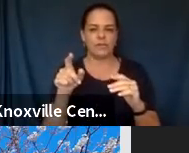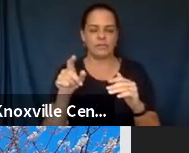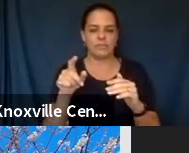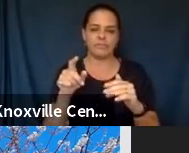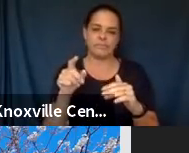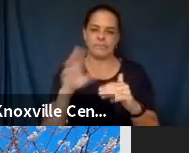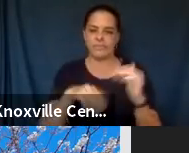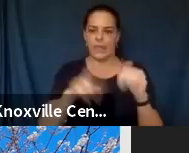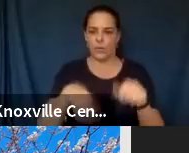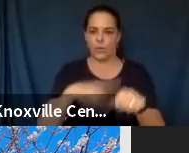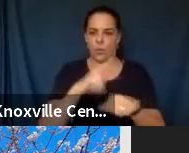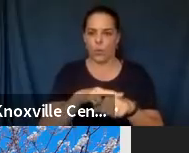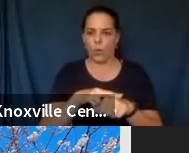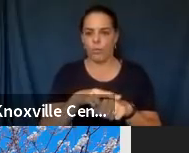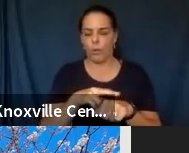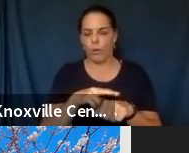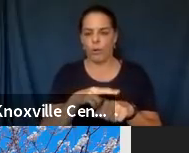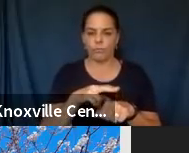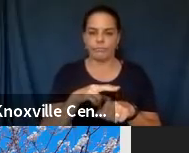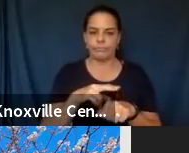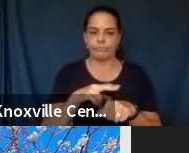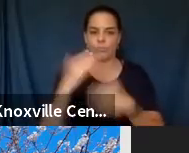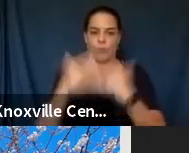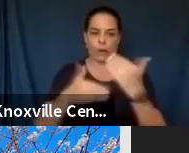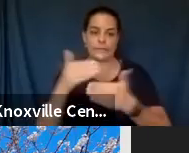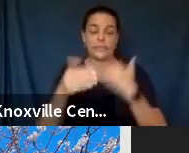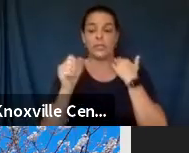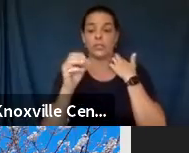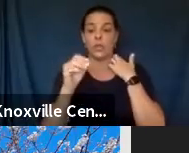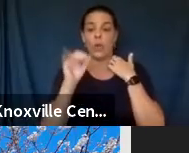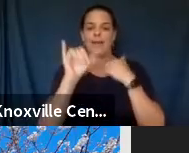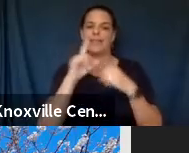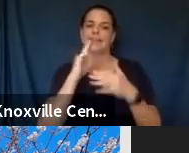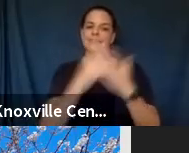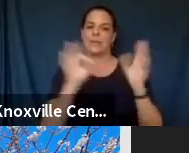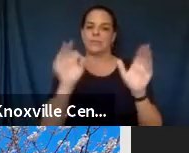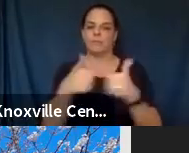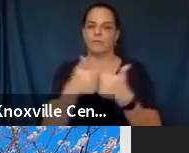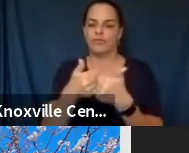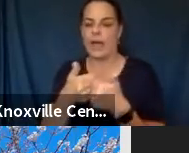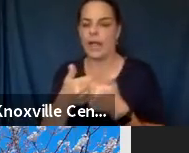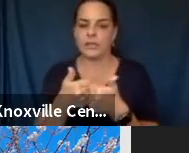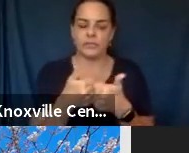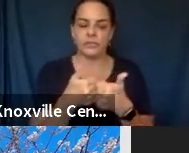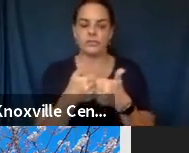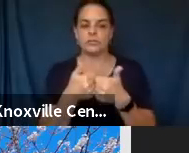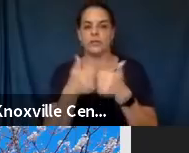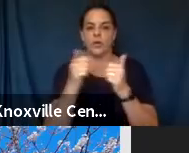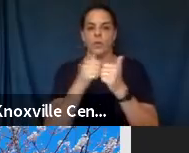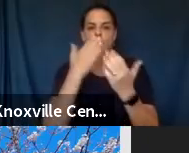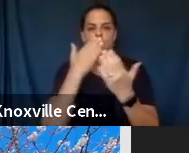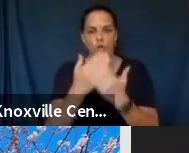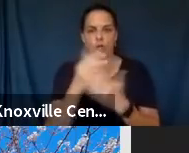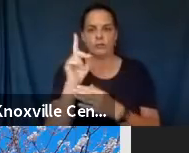usual reportable disease process. So that's been some of the challenges with having good, clean